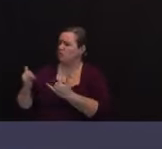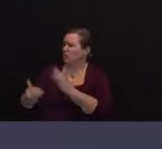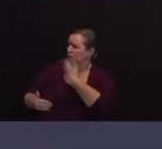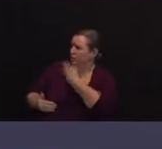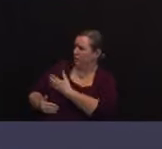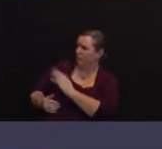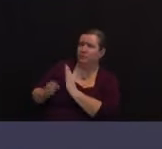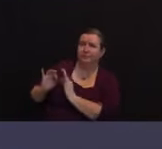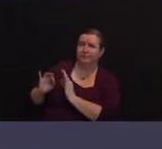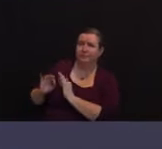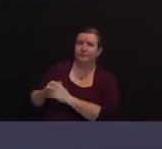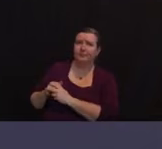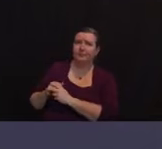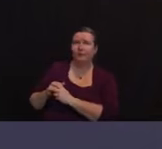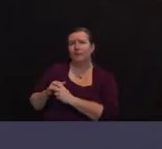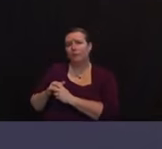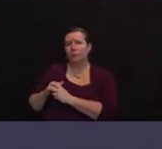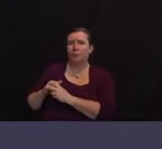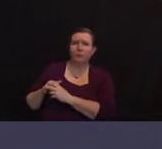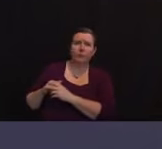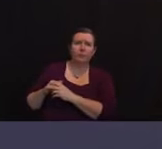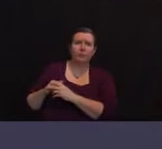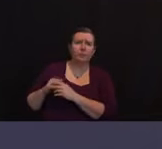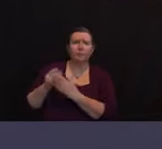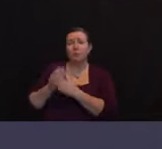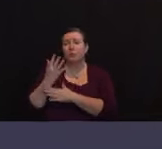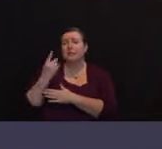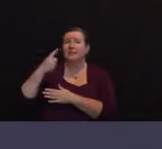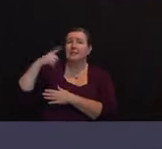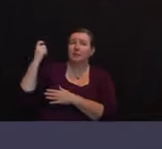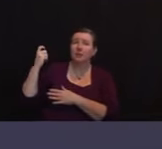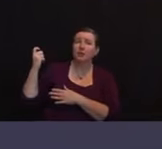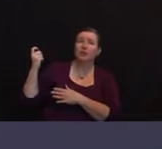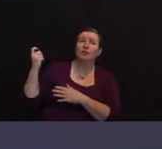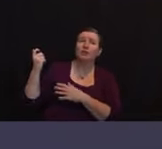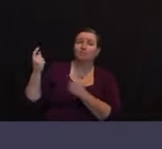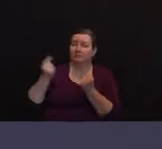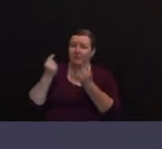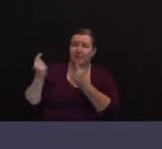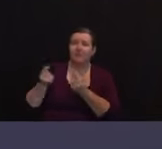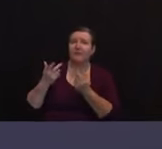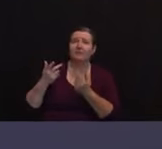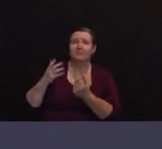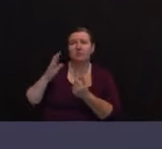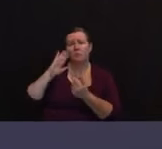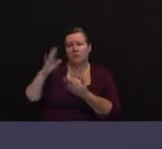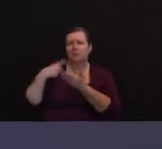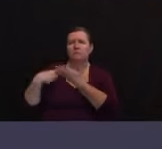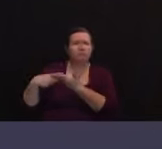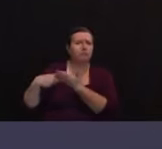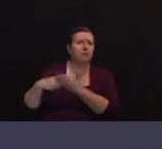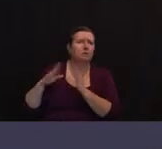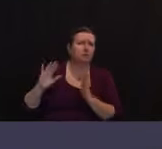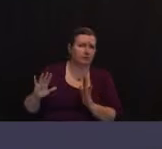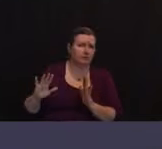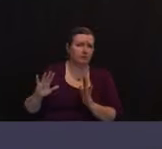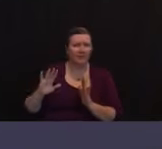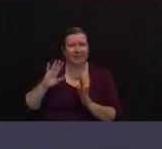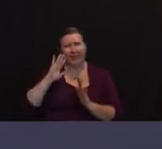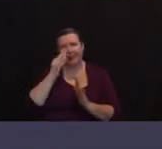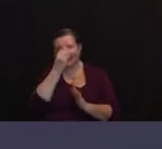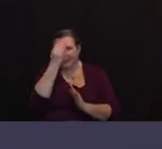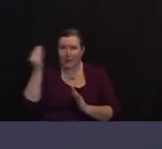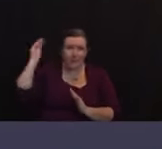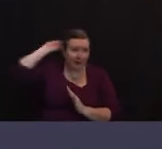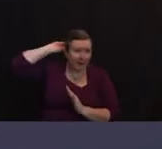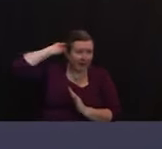summer activities, I think we will be getting to that, I hope sooner than later. I've got in the back of my mind graduations and proms, which are